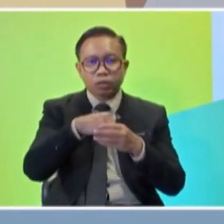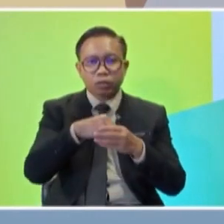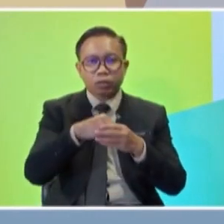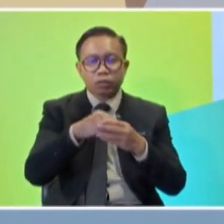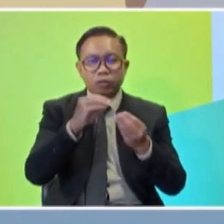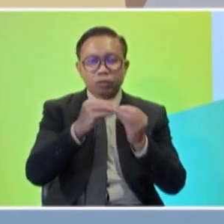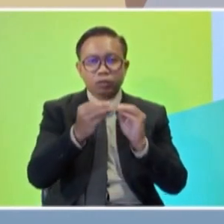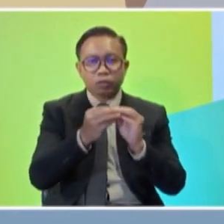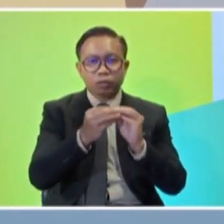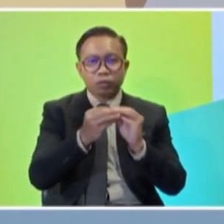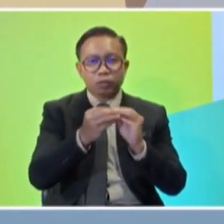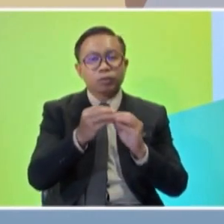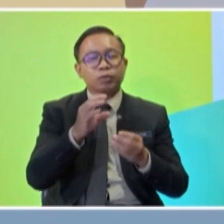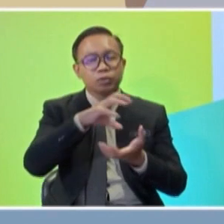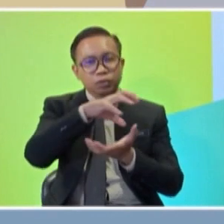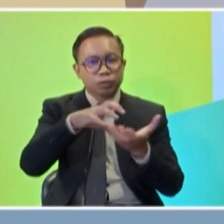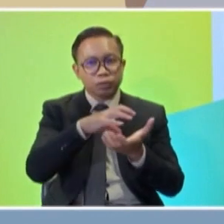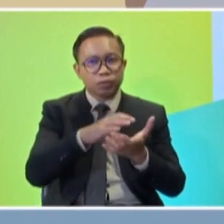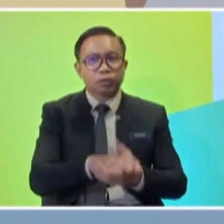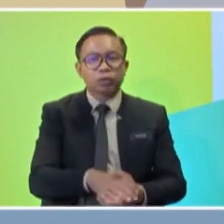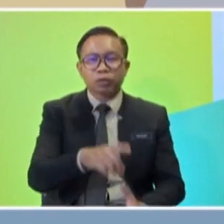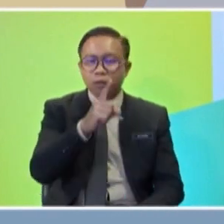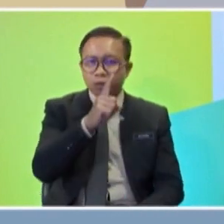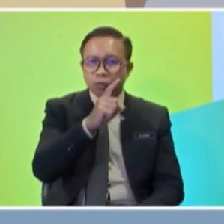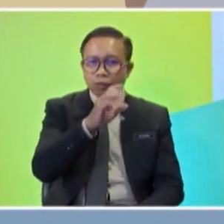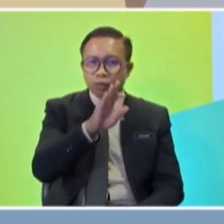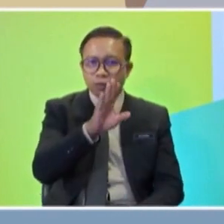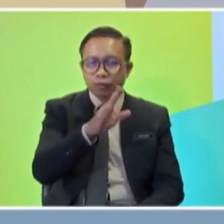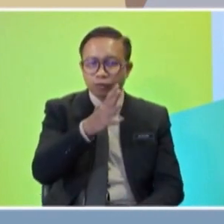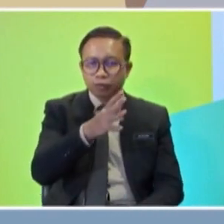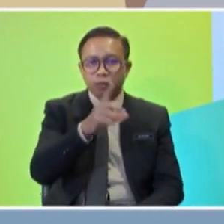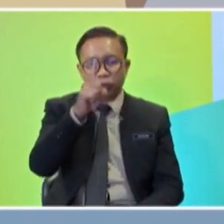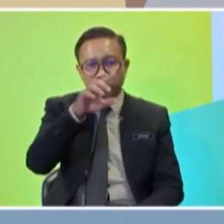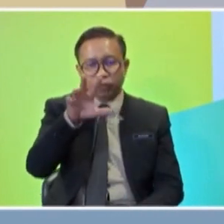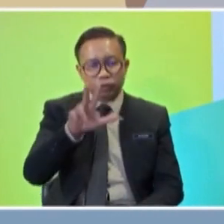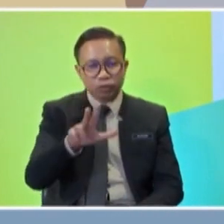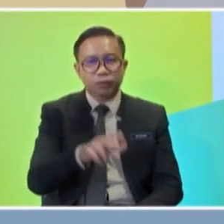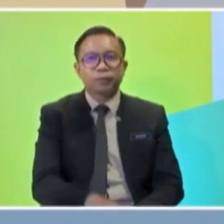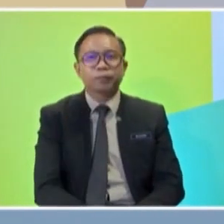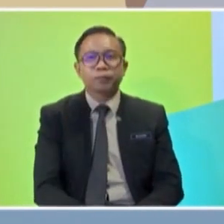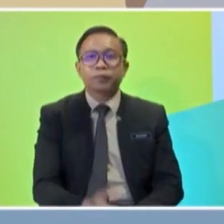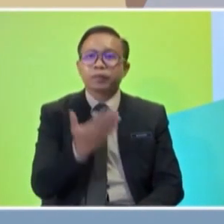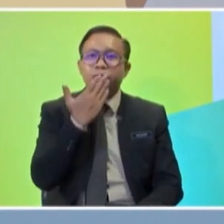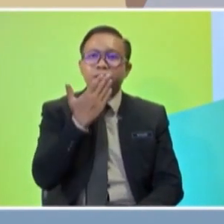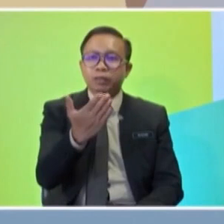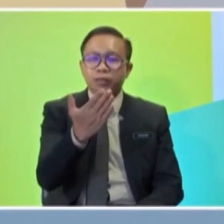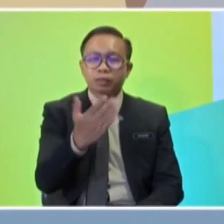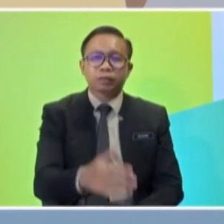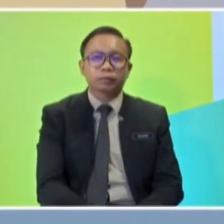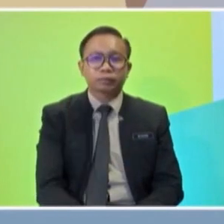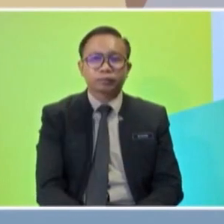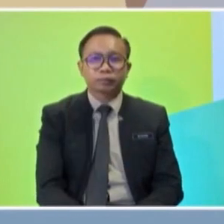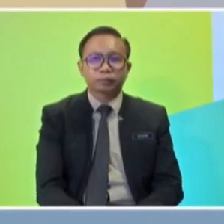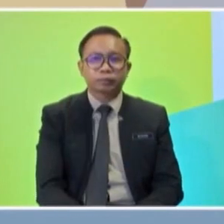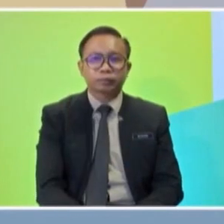And the answer is 15, 1 over 3. Very good, Nurul. Thank you for the correct answer. Good